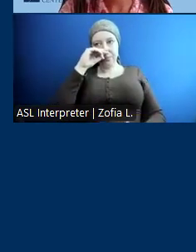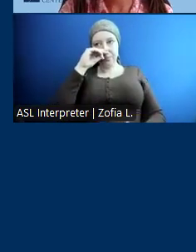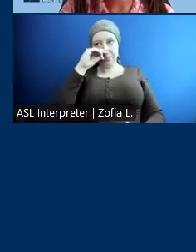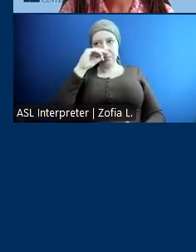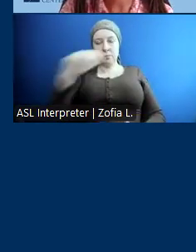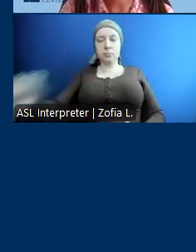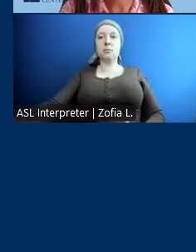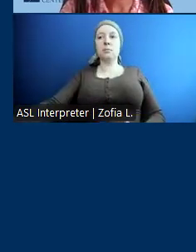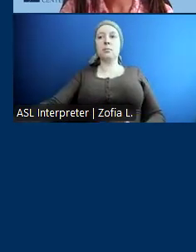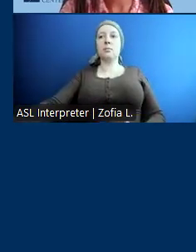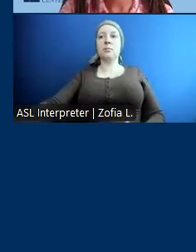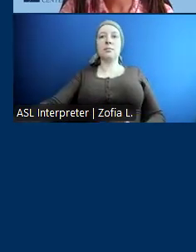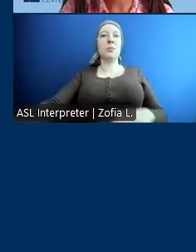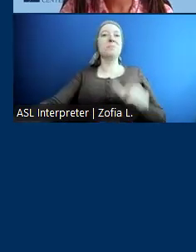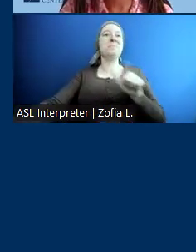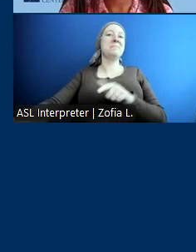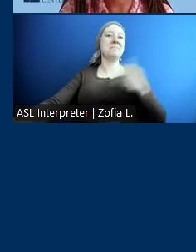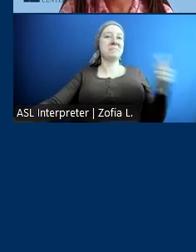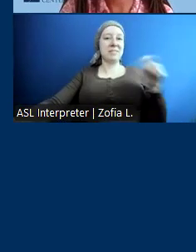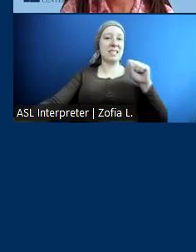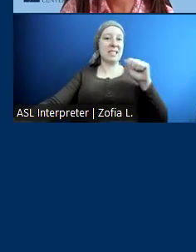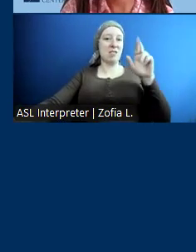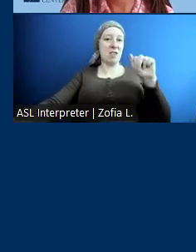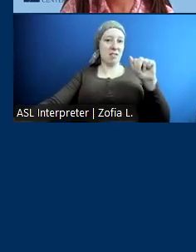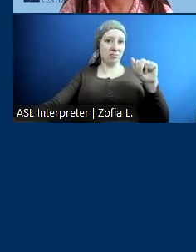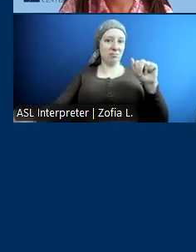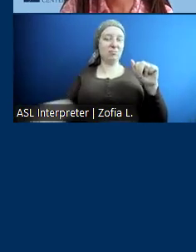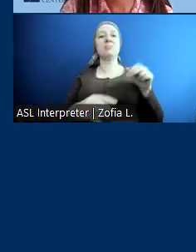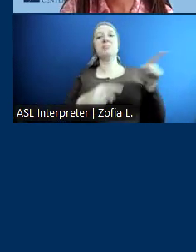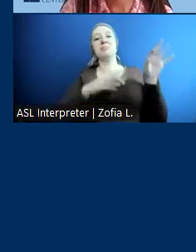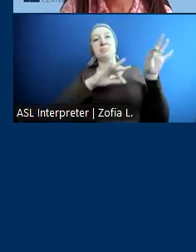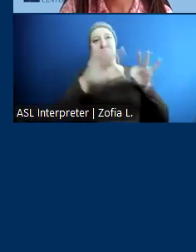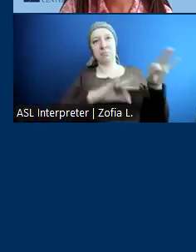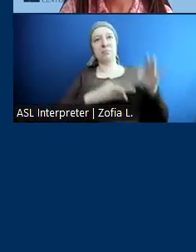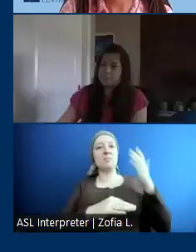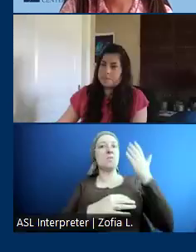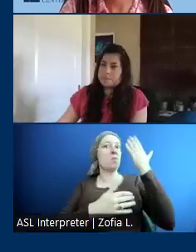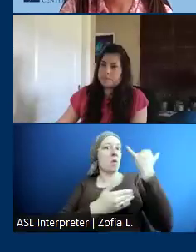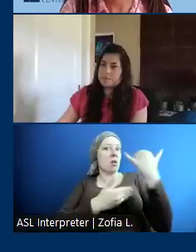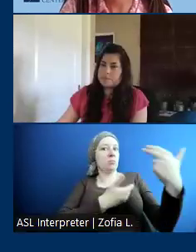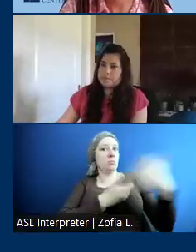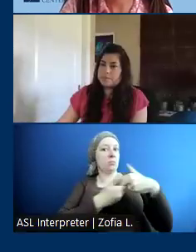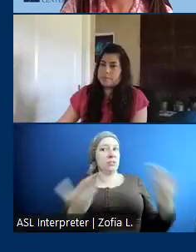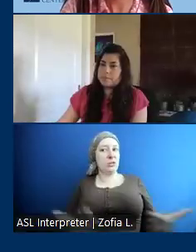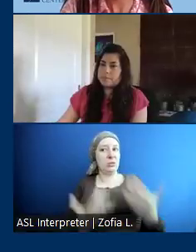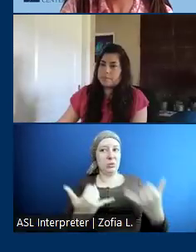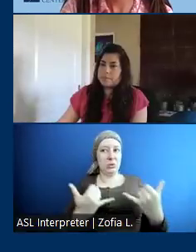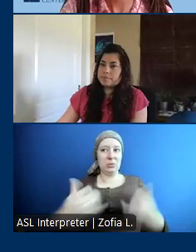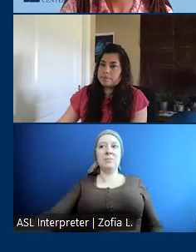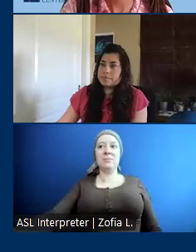I would like to pass it to Sarah so she can explain a little bit why she joined us today.